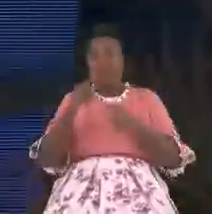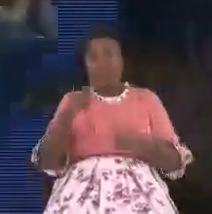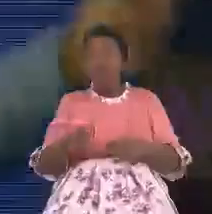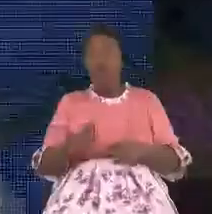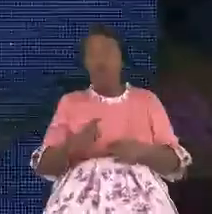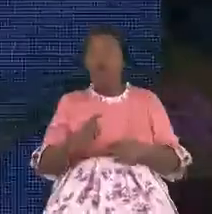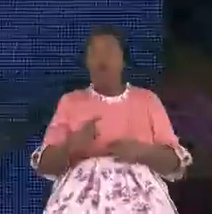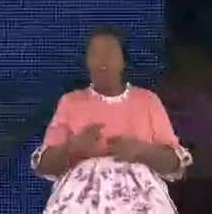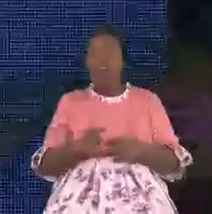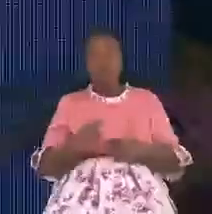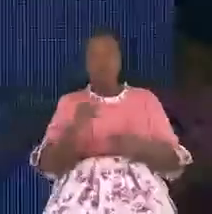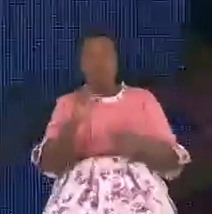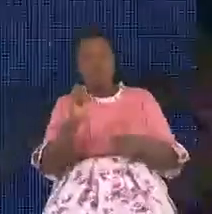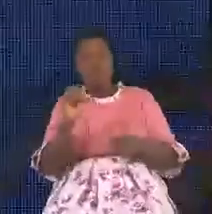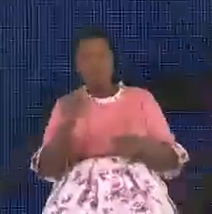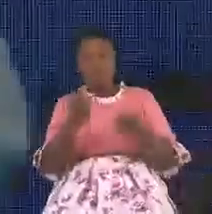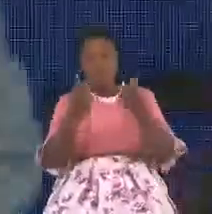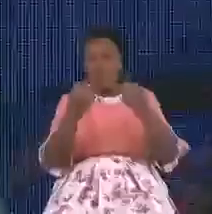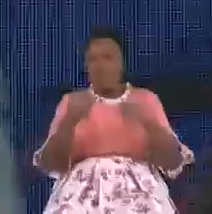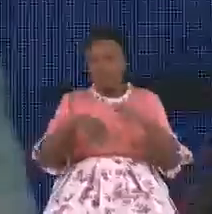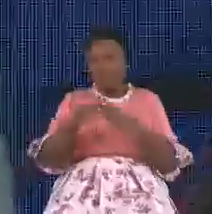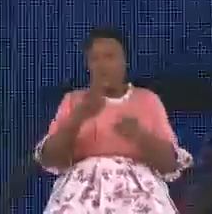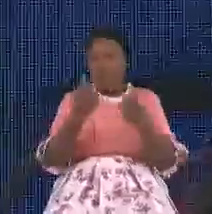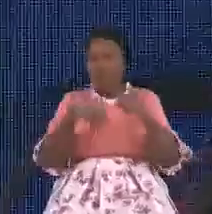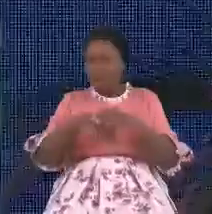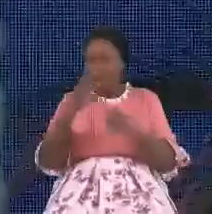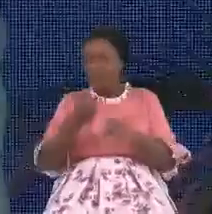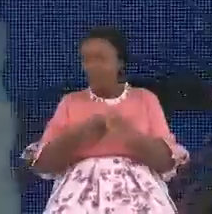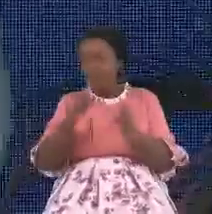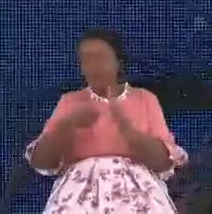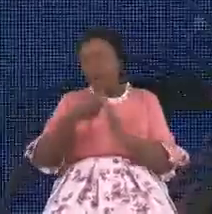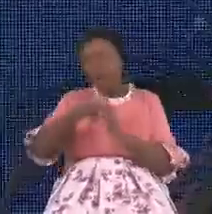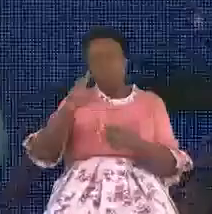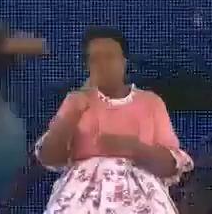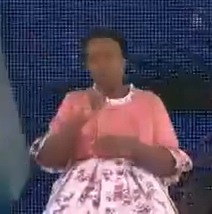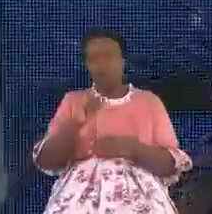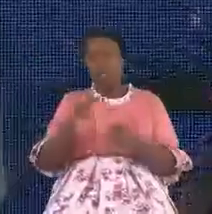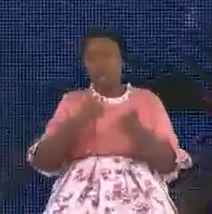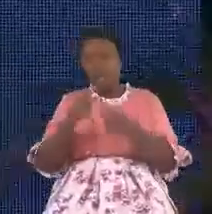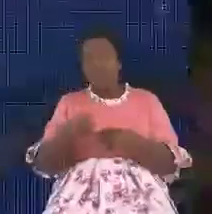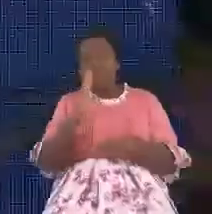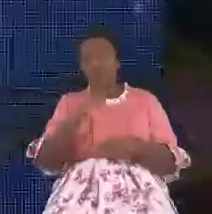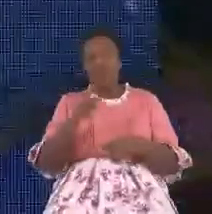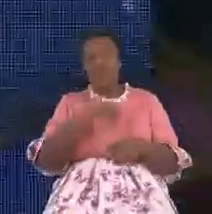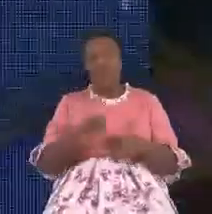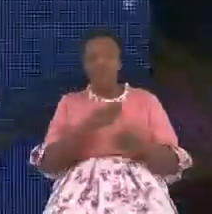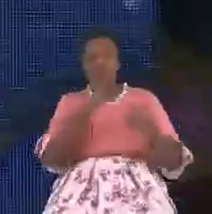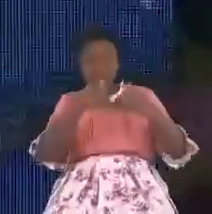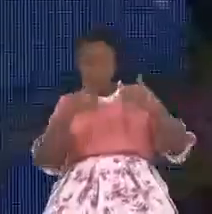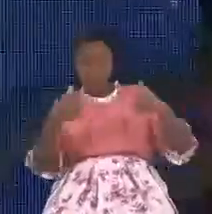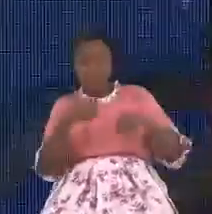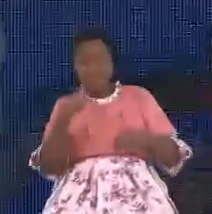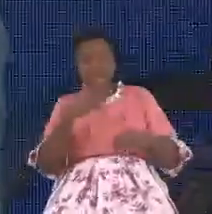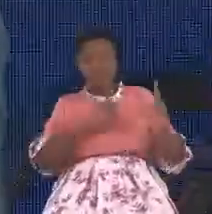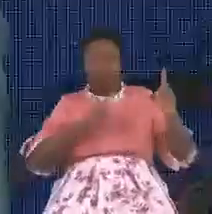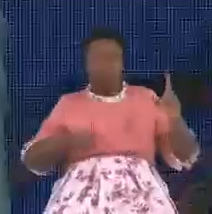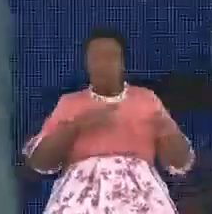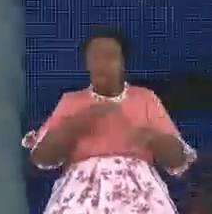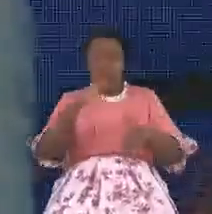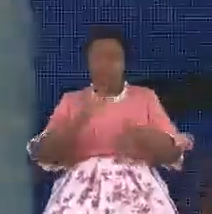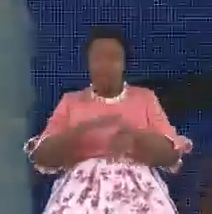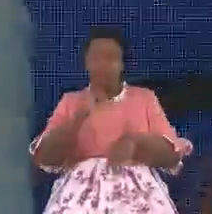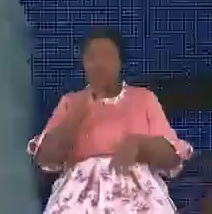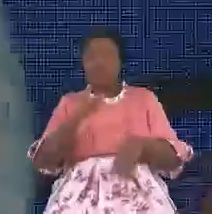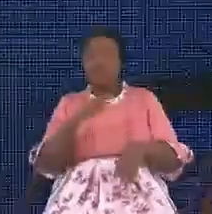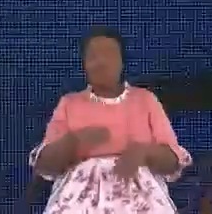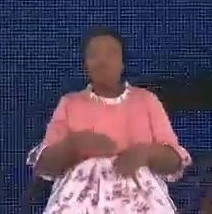Wherefore, come out. Come out from among them, and be ye separate, says the Lord, and touch not the